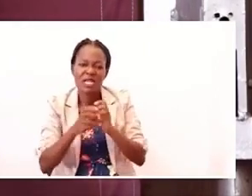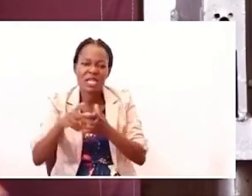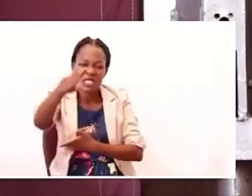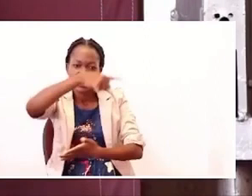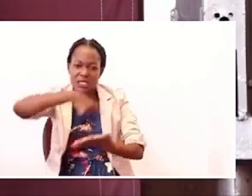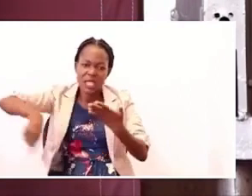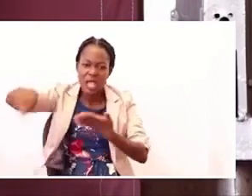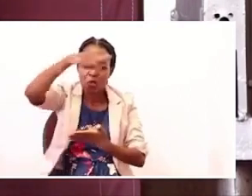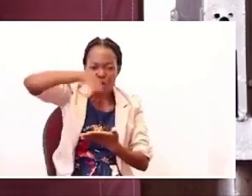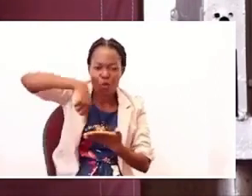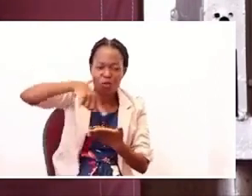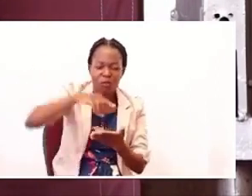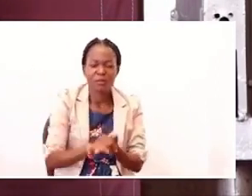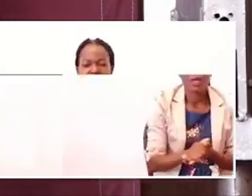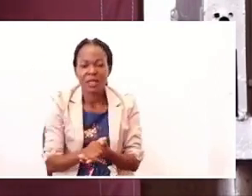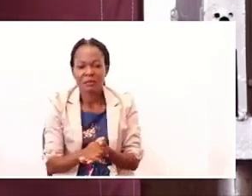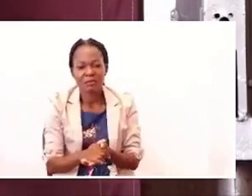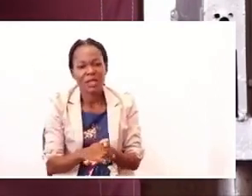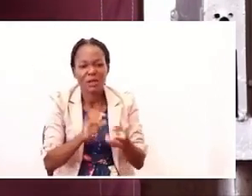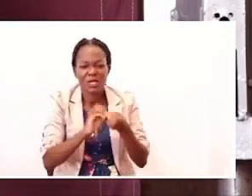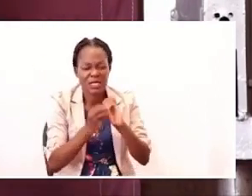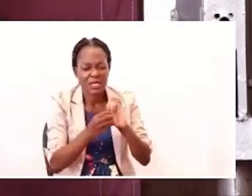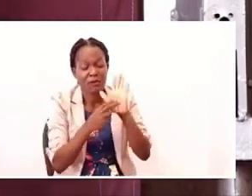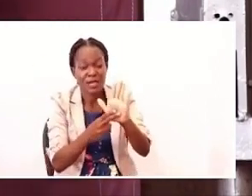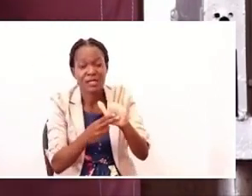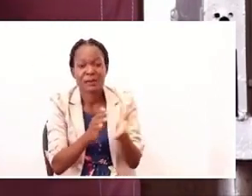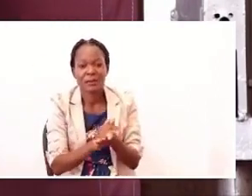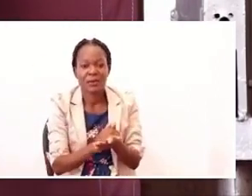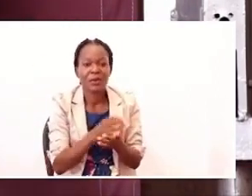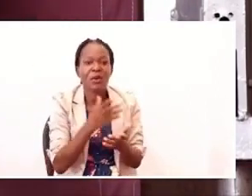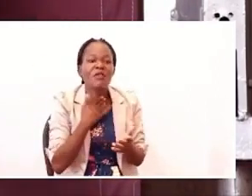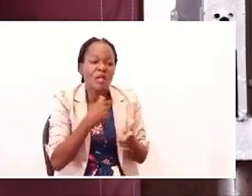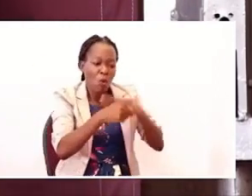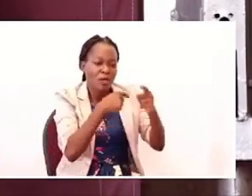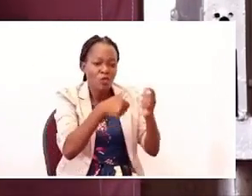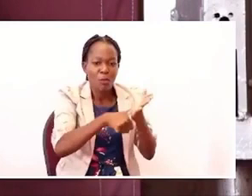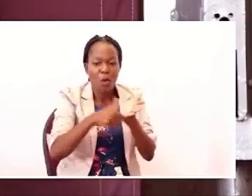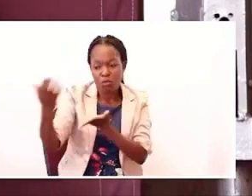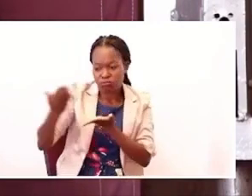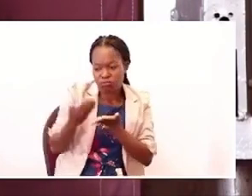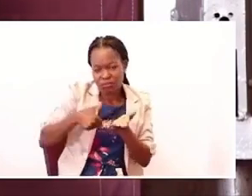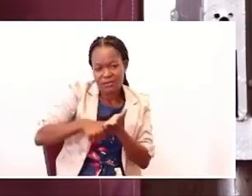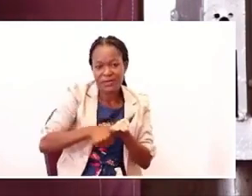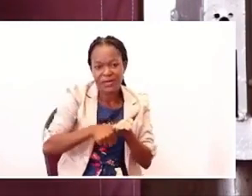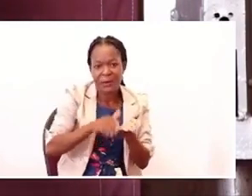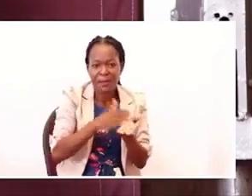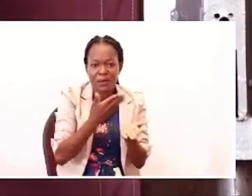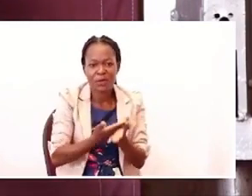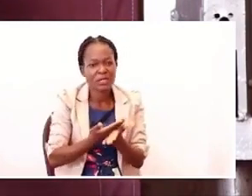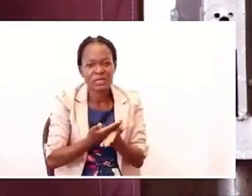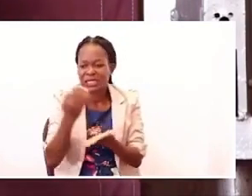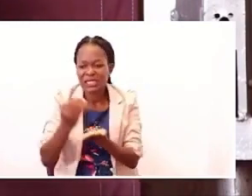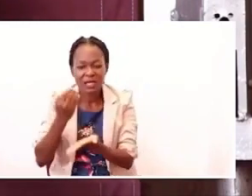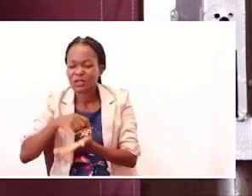have a situation where we have to continue to borrow because we are not growing and therefore we're not broadening the tax